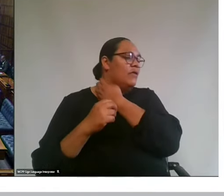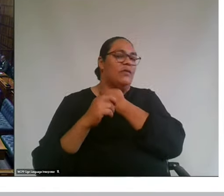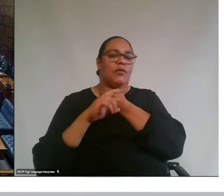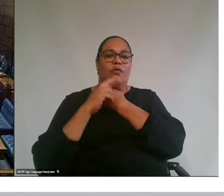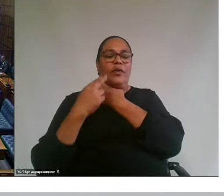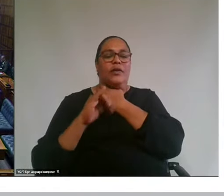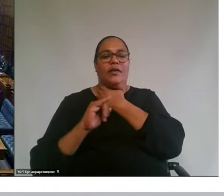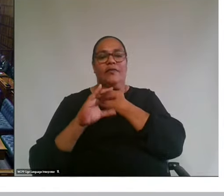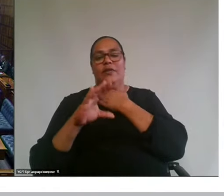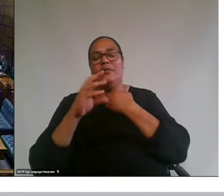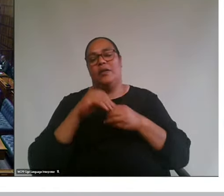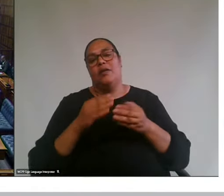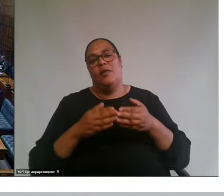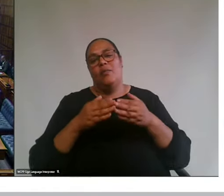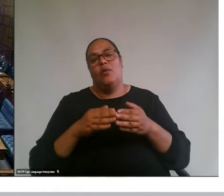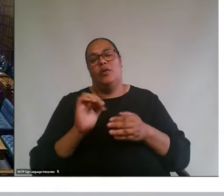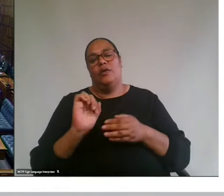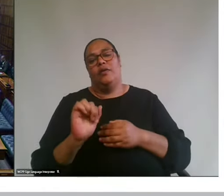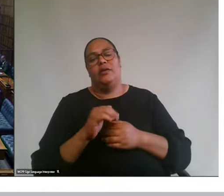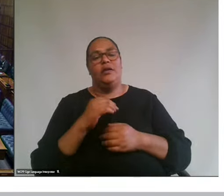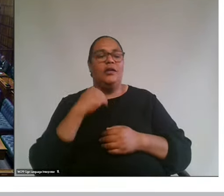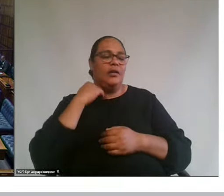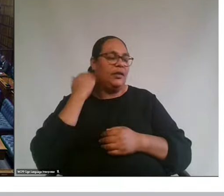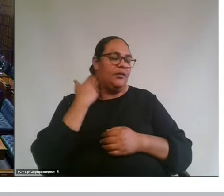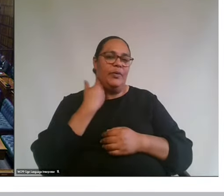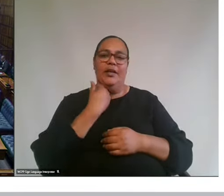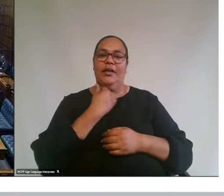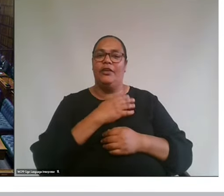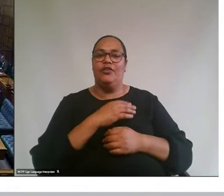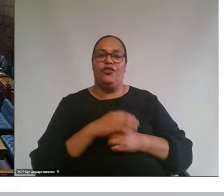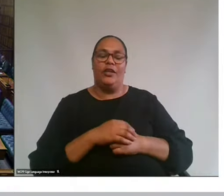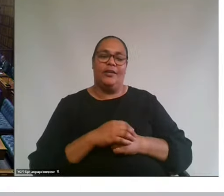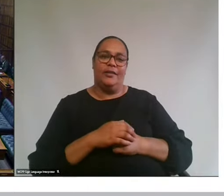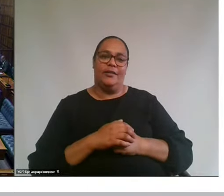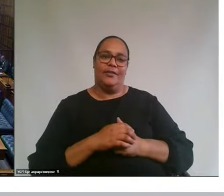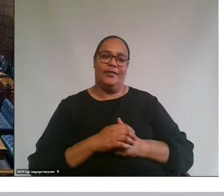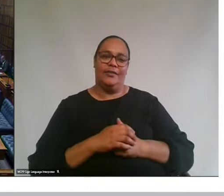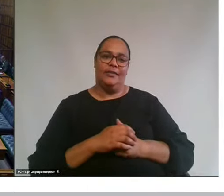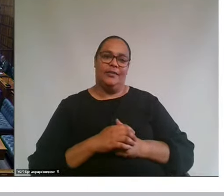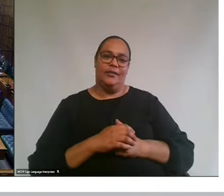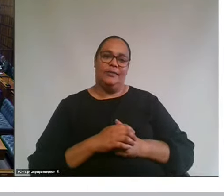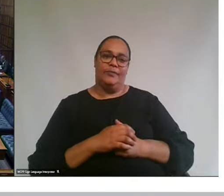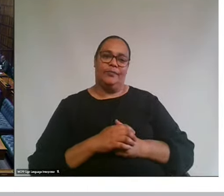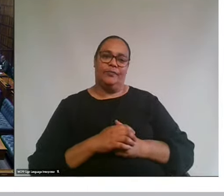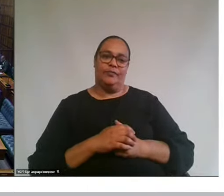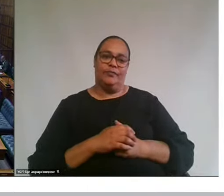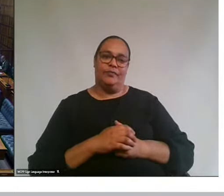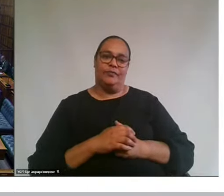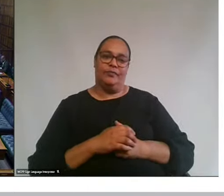happening in the in the port after so long um I think